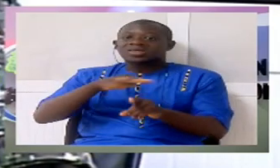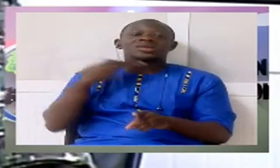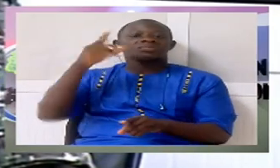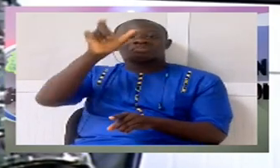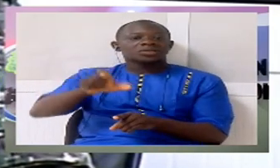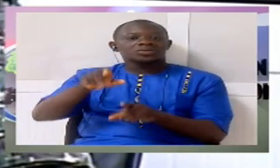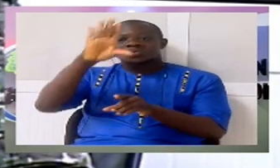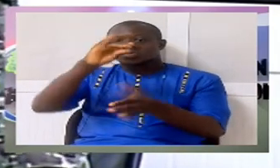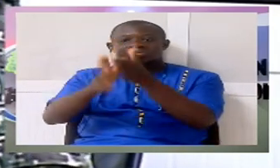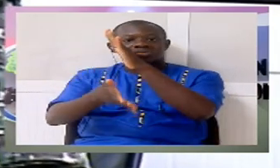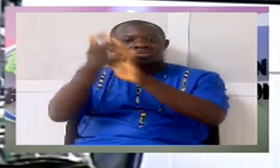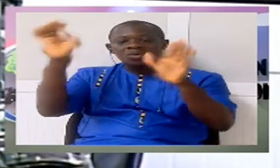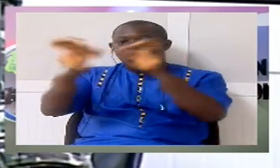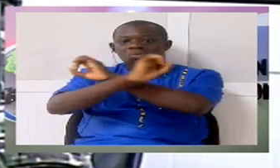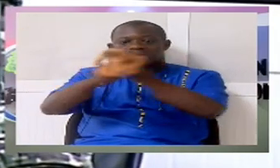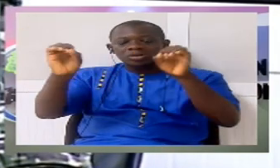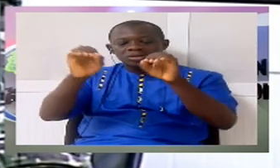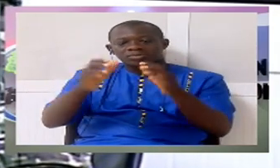deliberate. Even ki forma ki